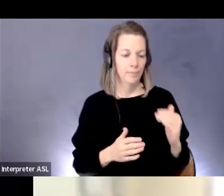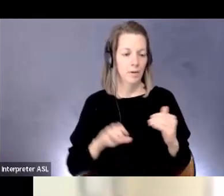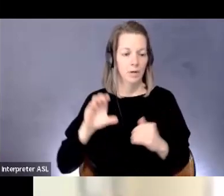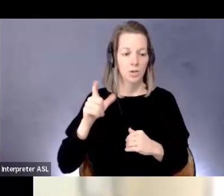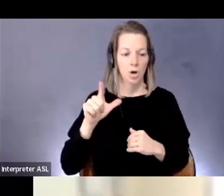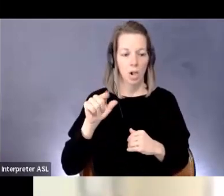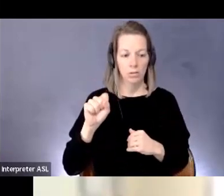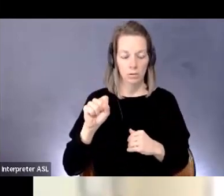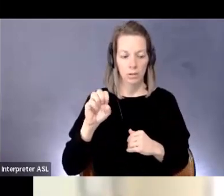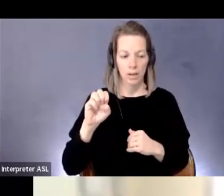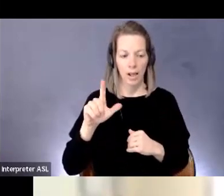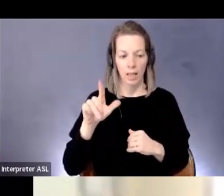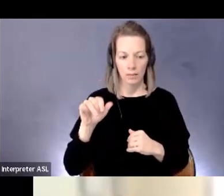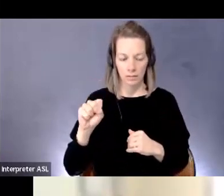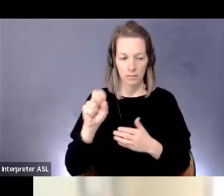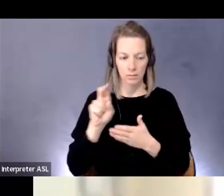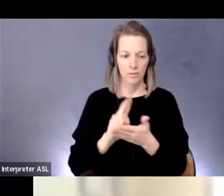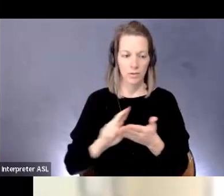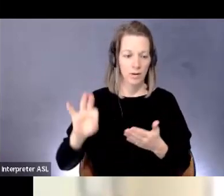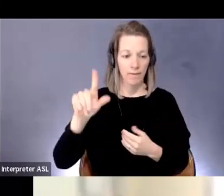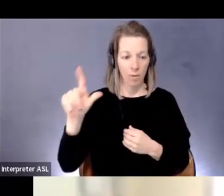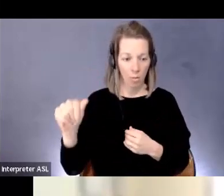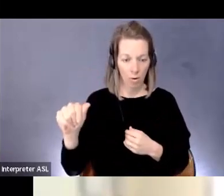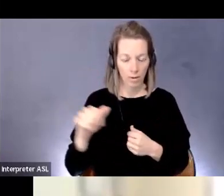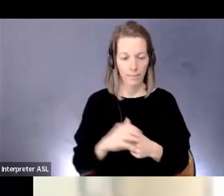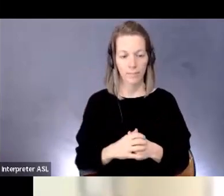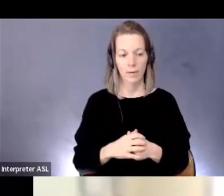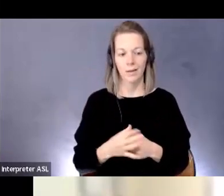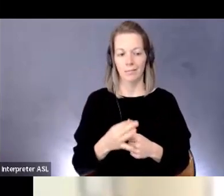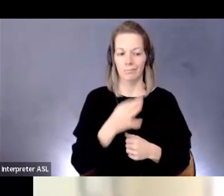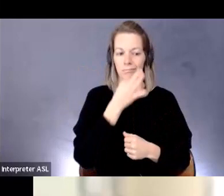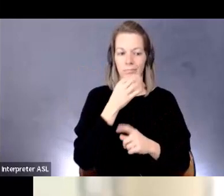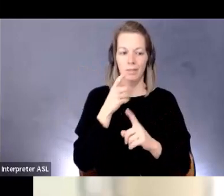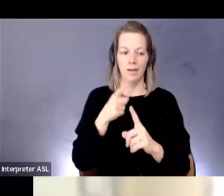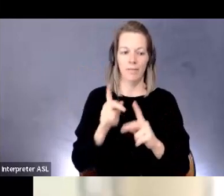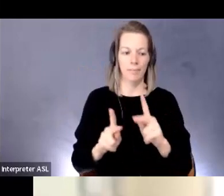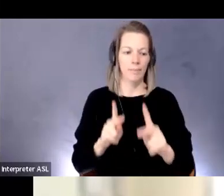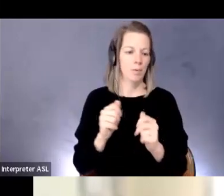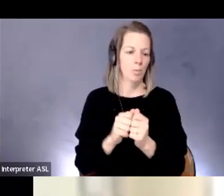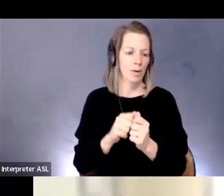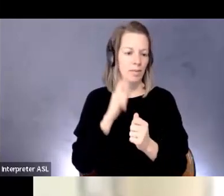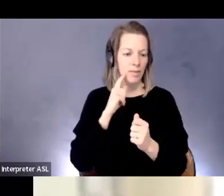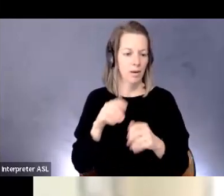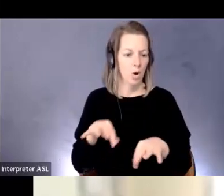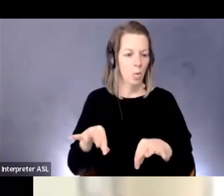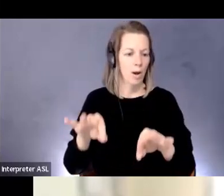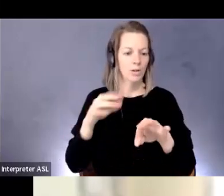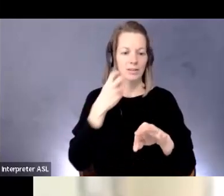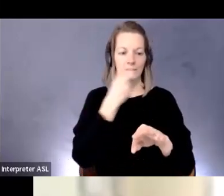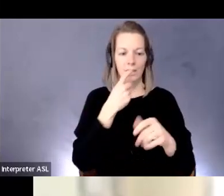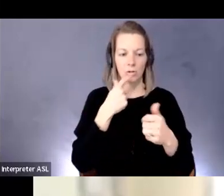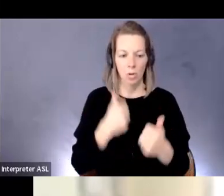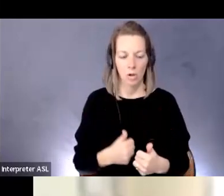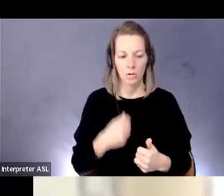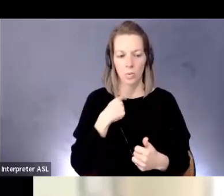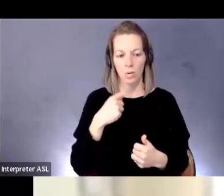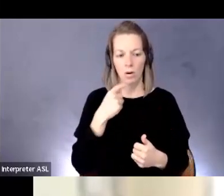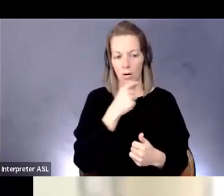Charles Ellis from the University of Florida, and an expert on people with acquired speech loss and aphasia.